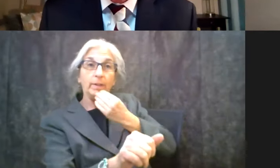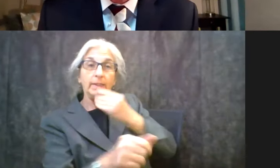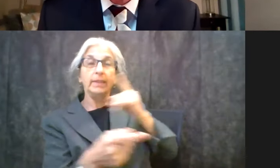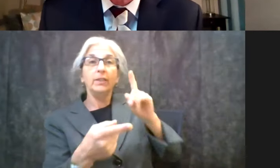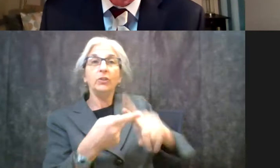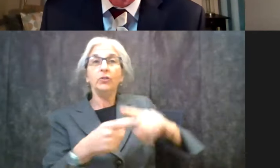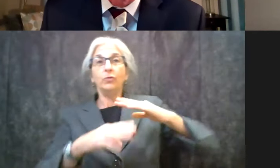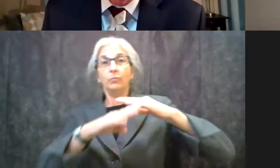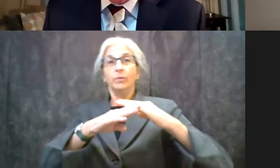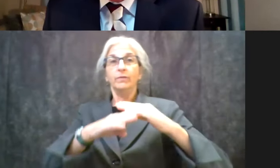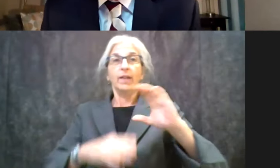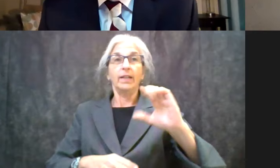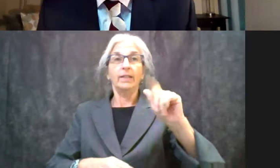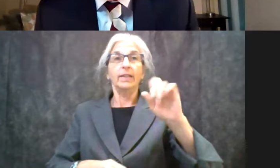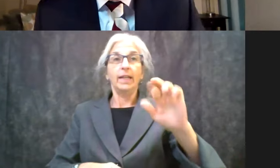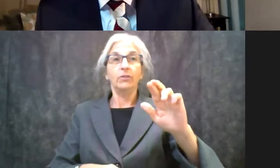Yeah, cancer and diet.